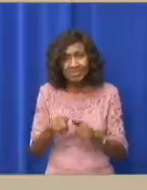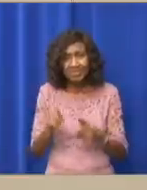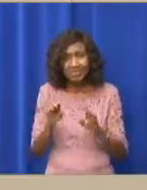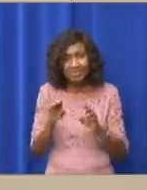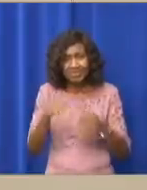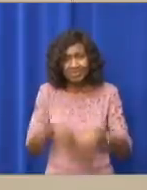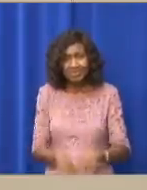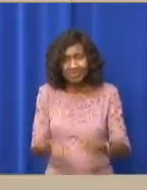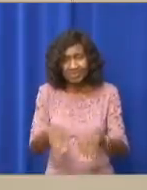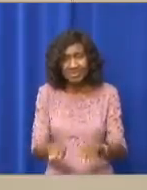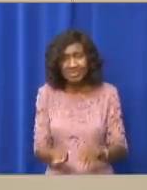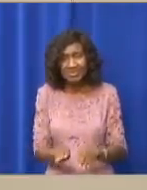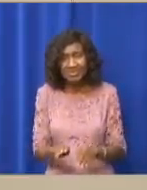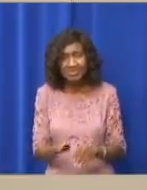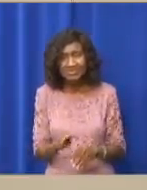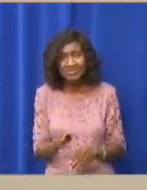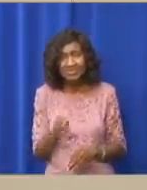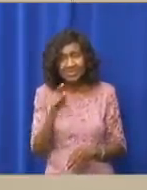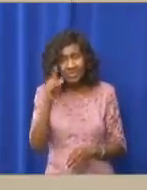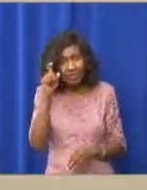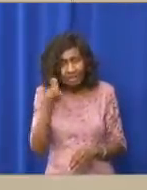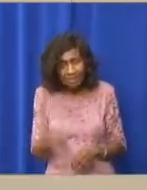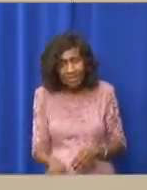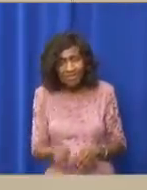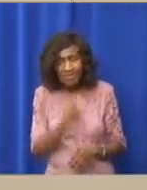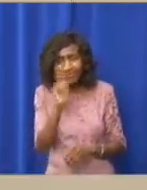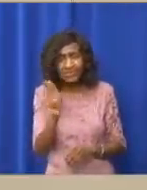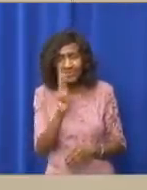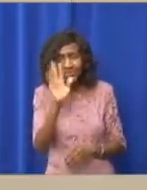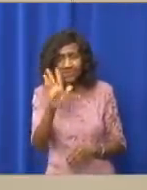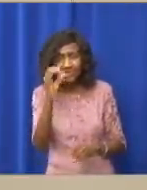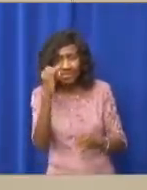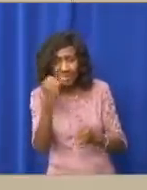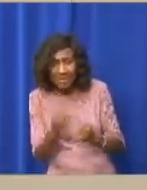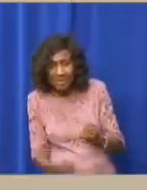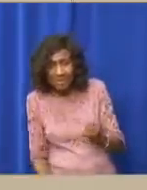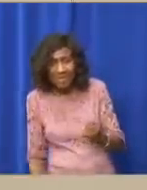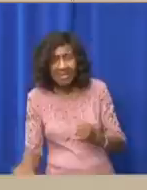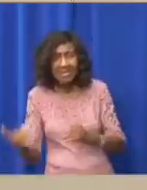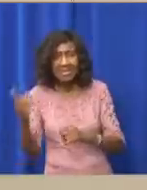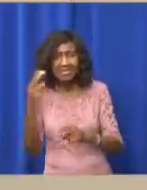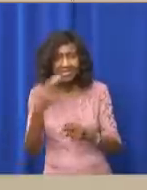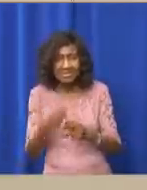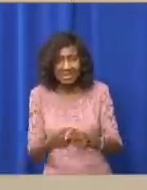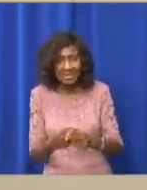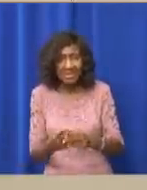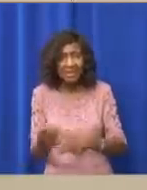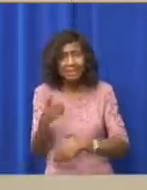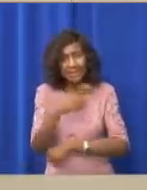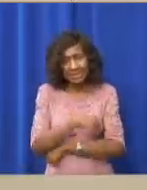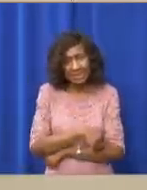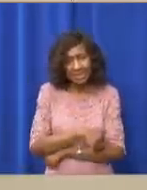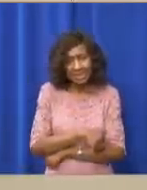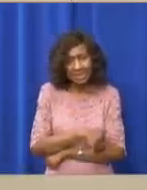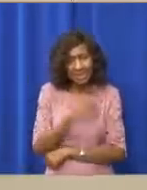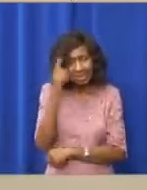of the population will be used for access to the